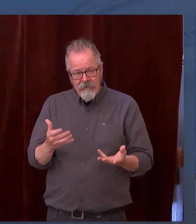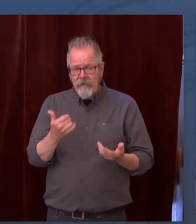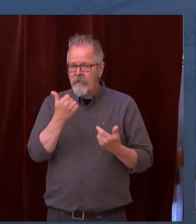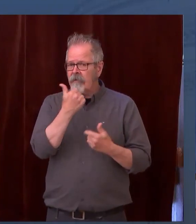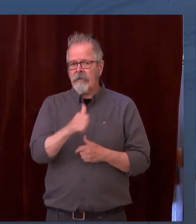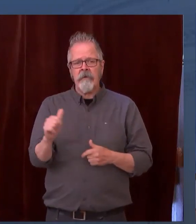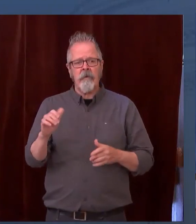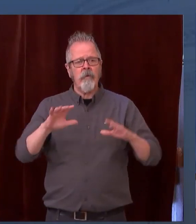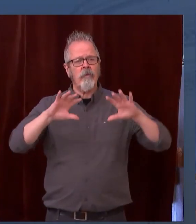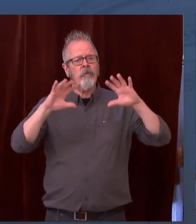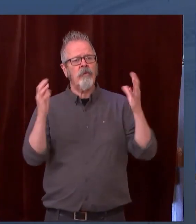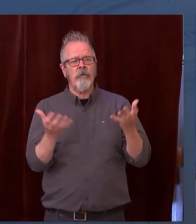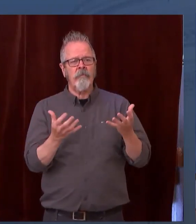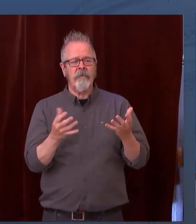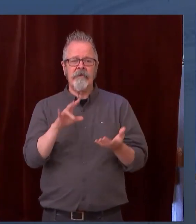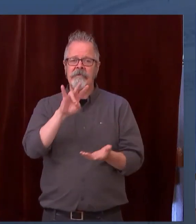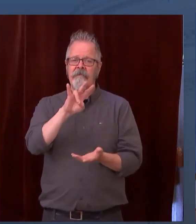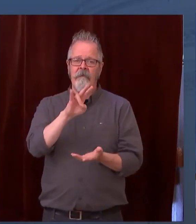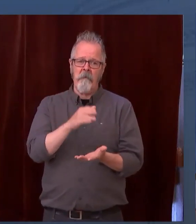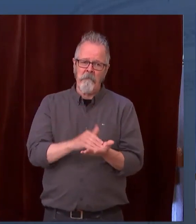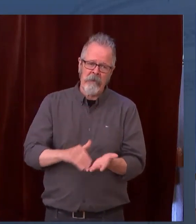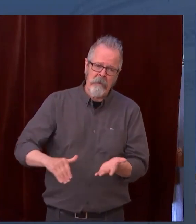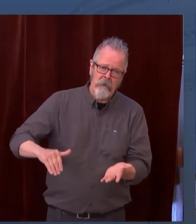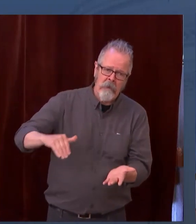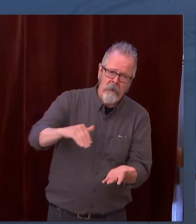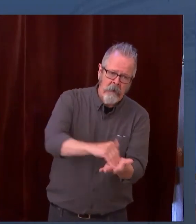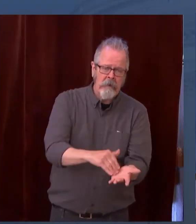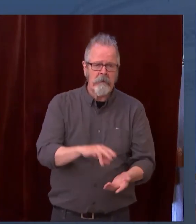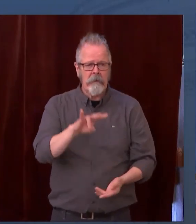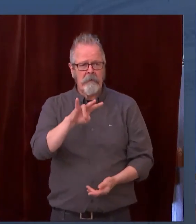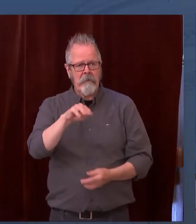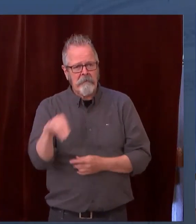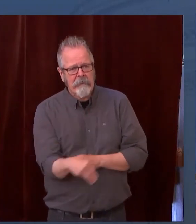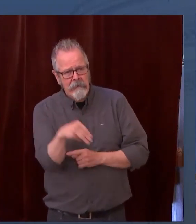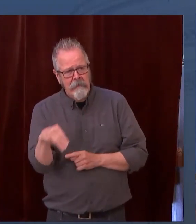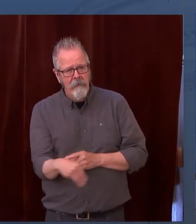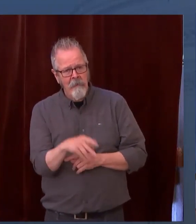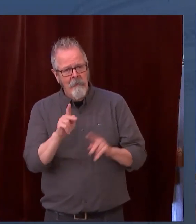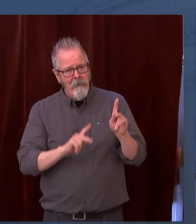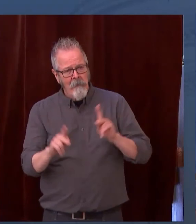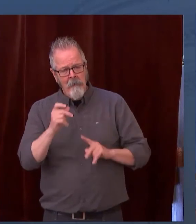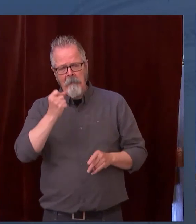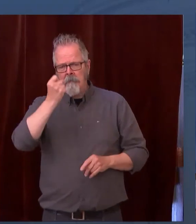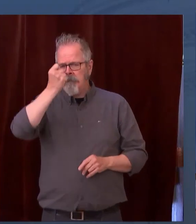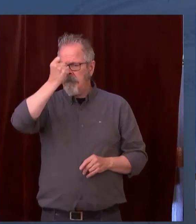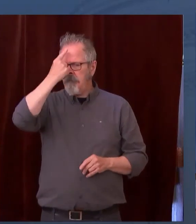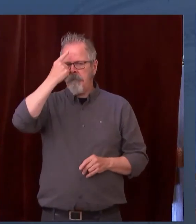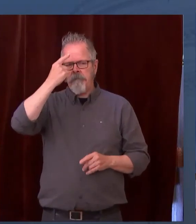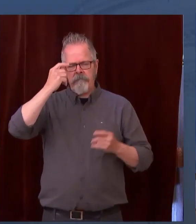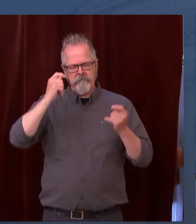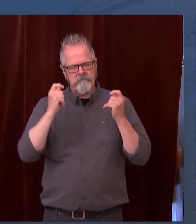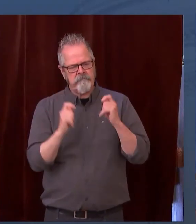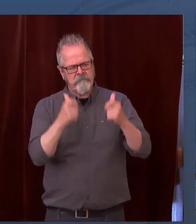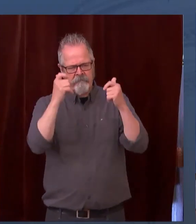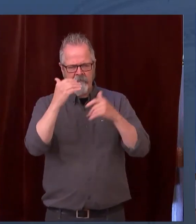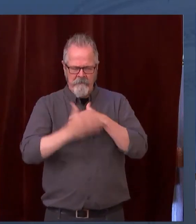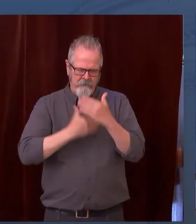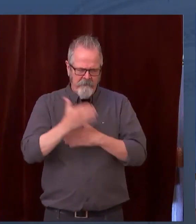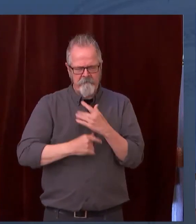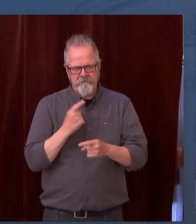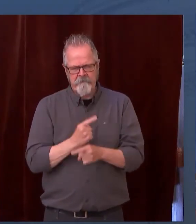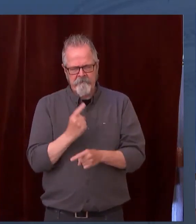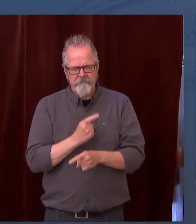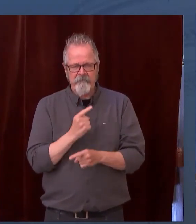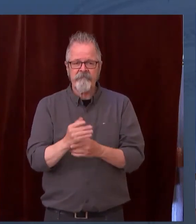folks who get the memo later than everybody else. But this is just not a cause